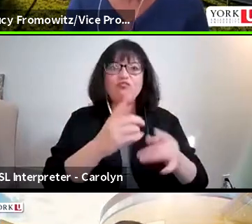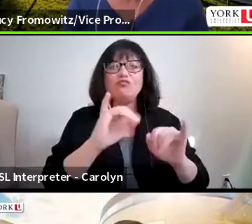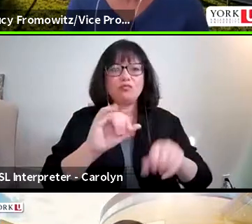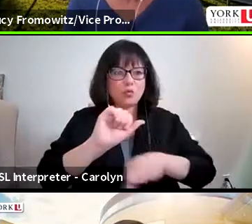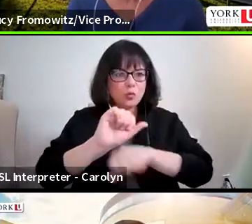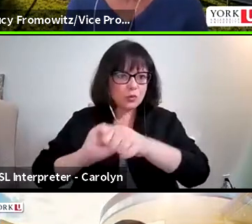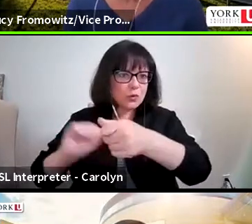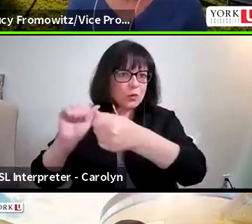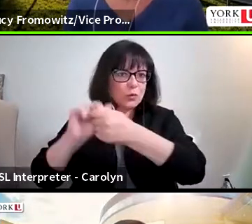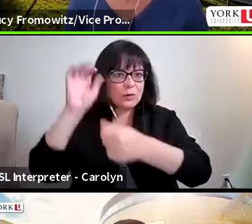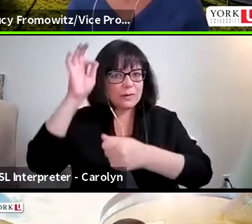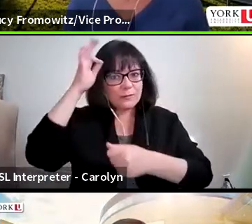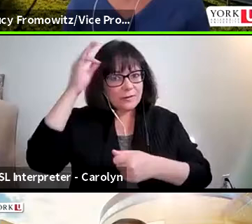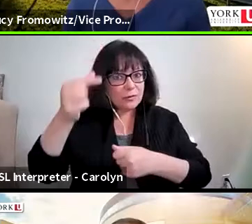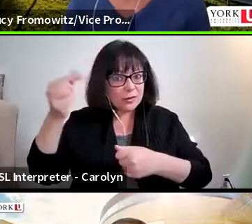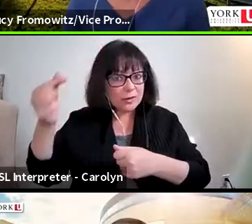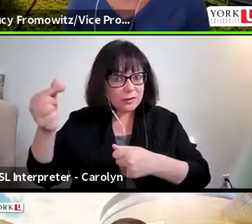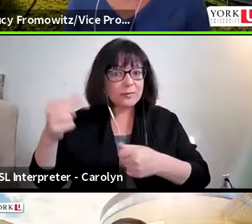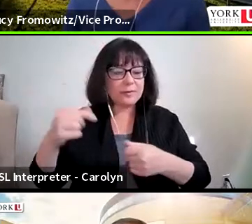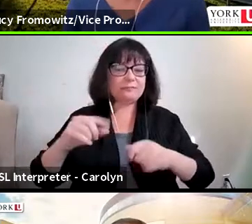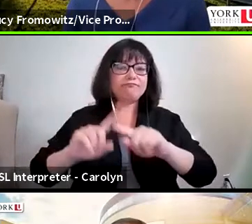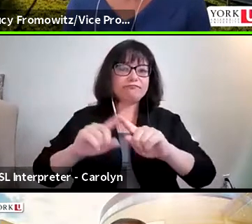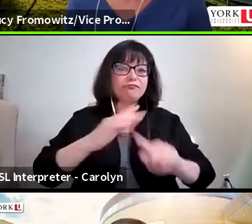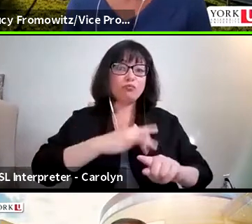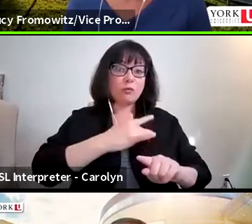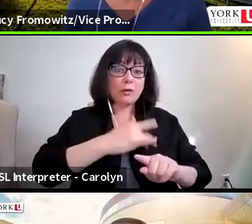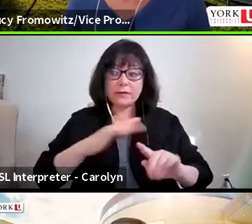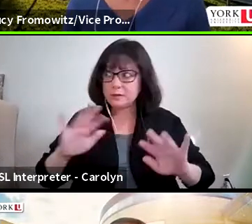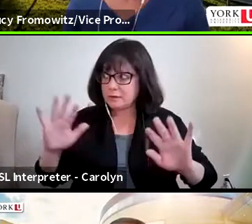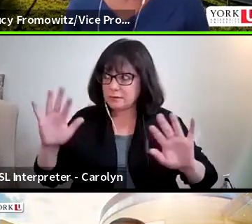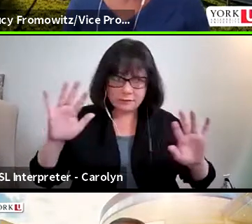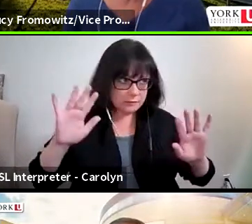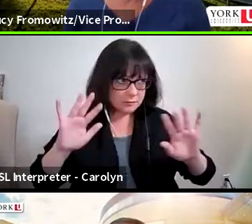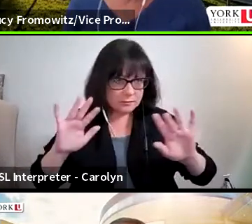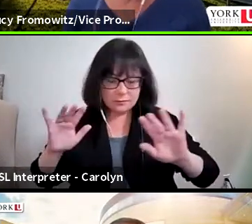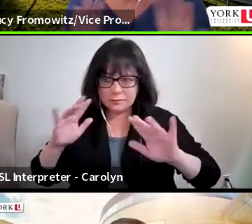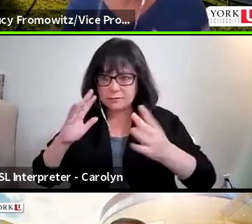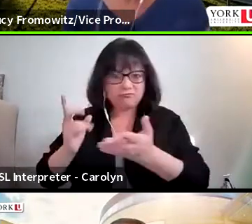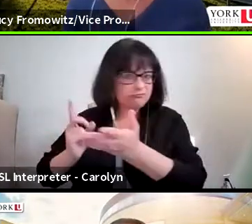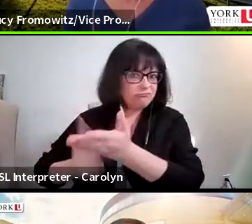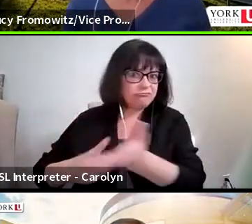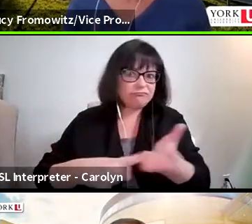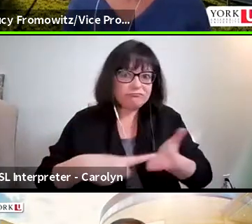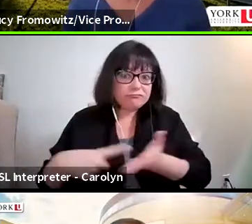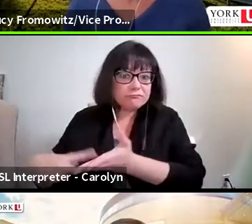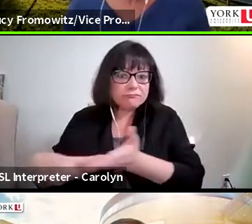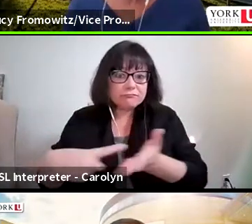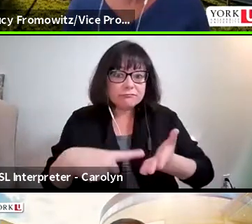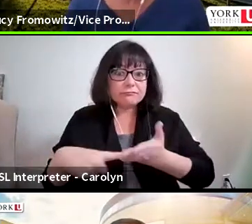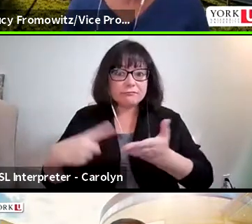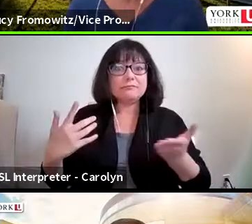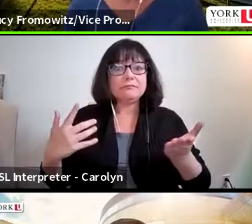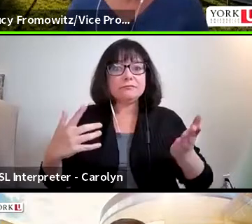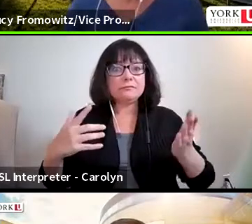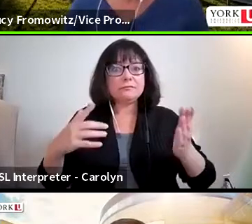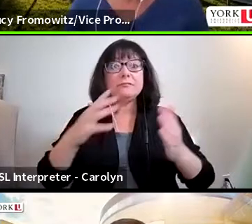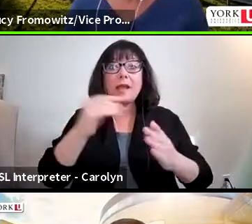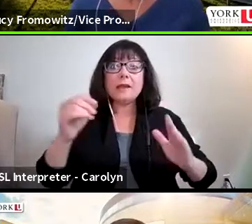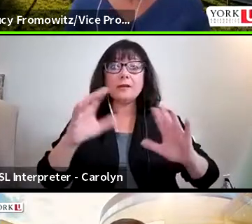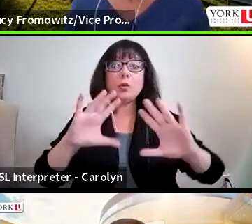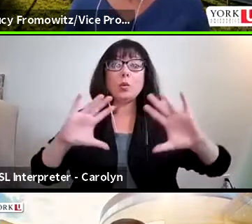officials, Canada and the province. We are working with all our partners around the world and having